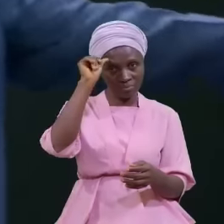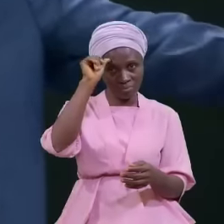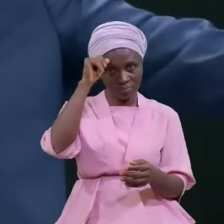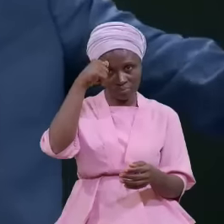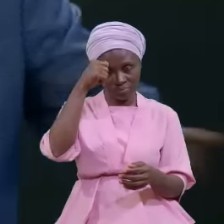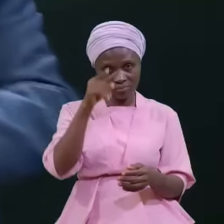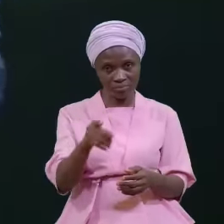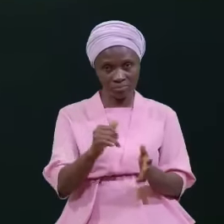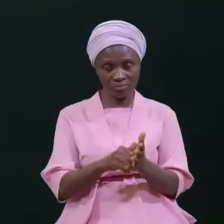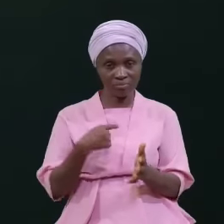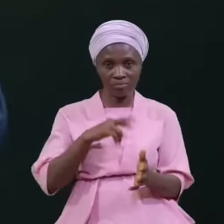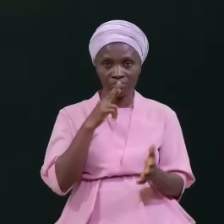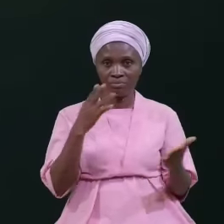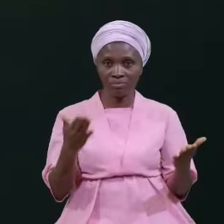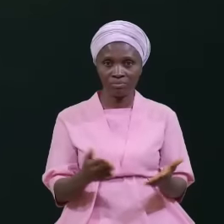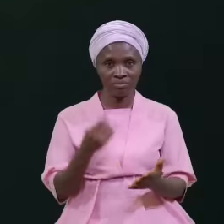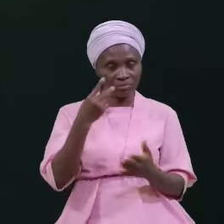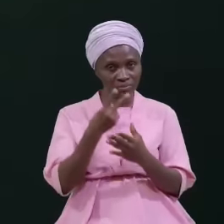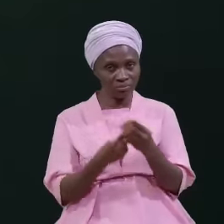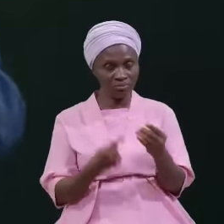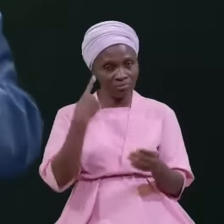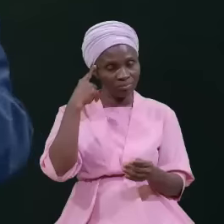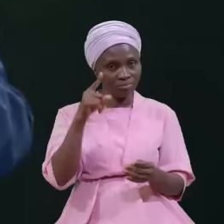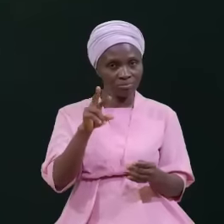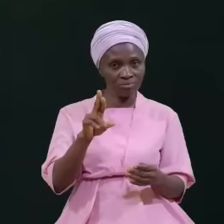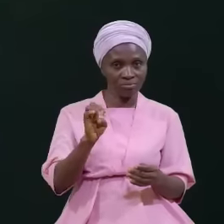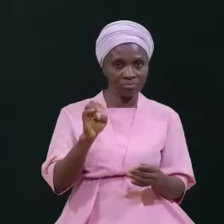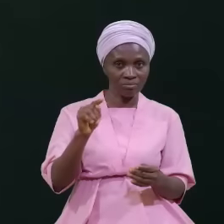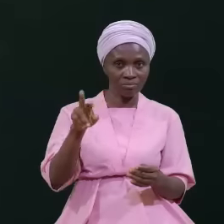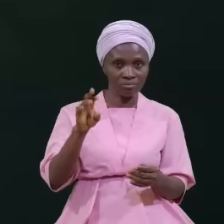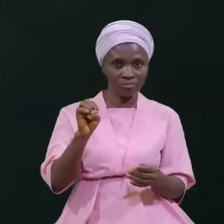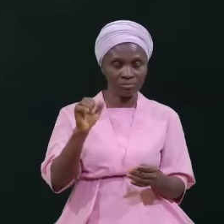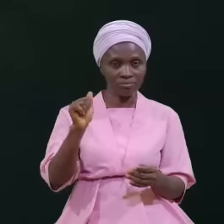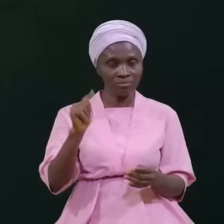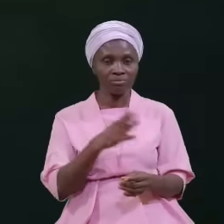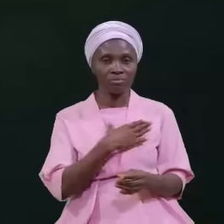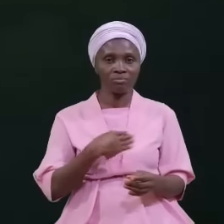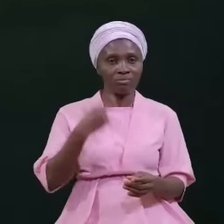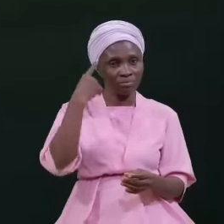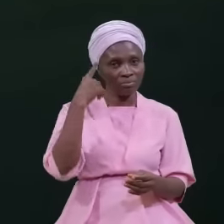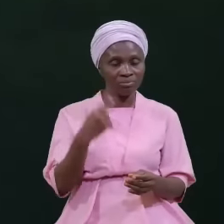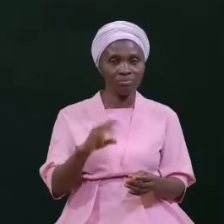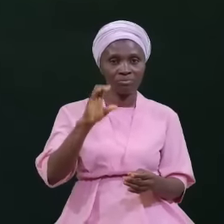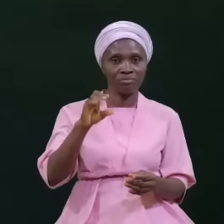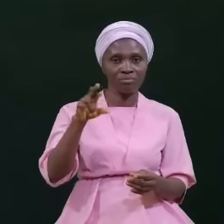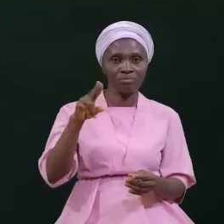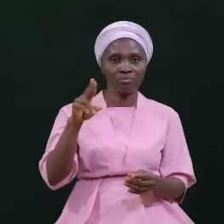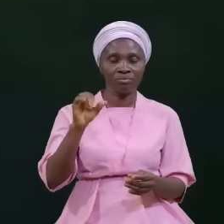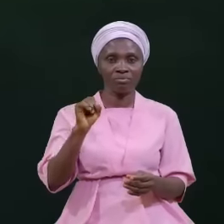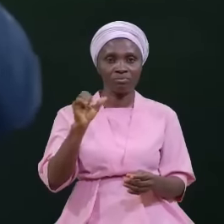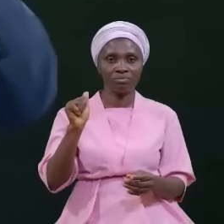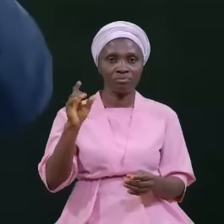for the retreat and for the crusade. And in every message we've spoken about